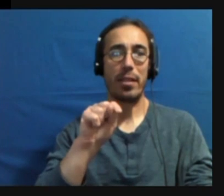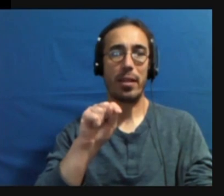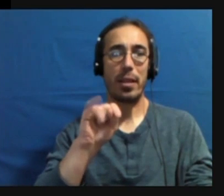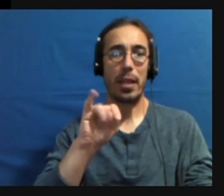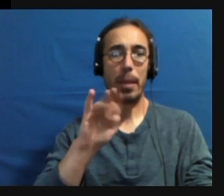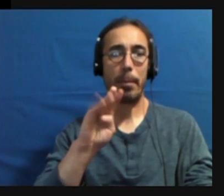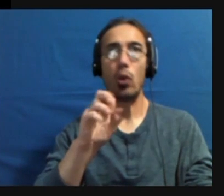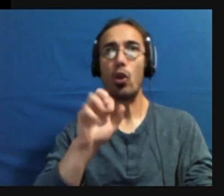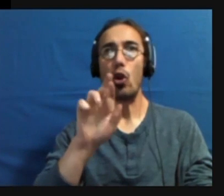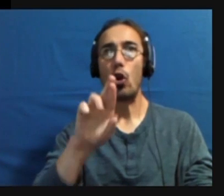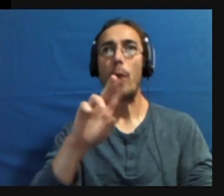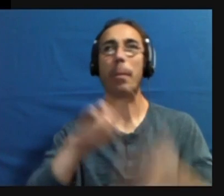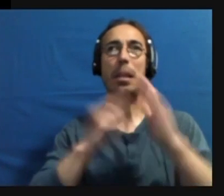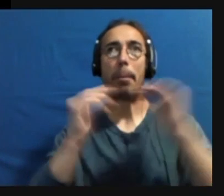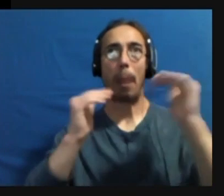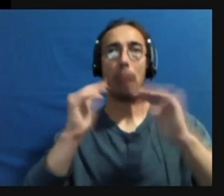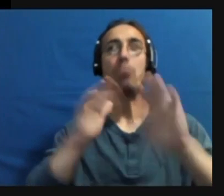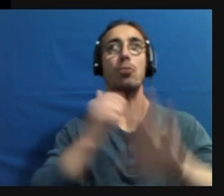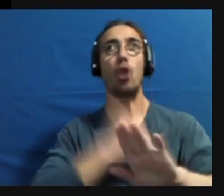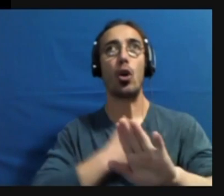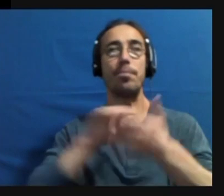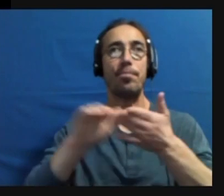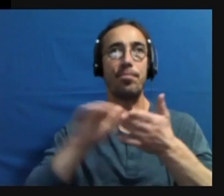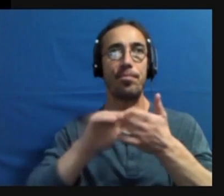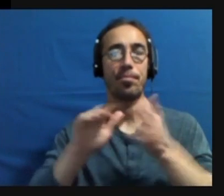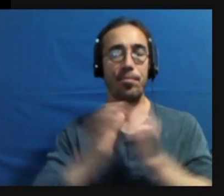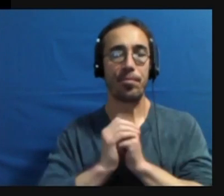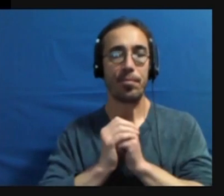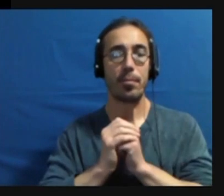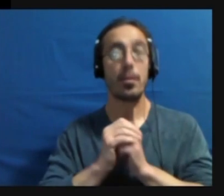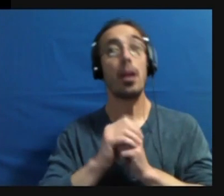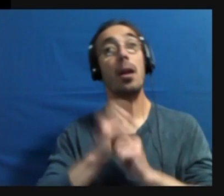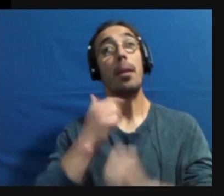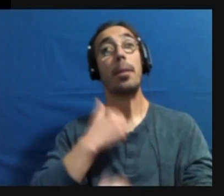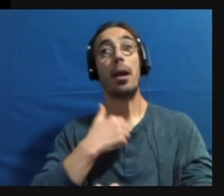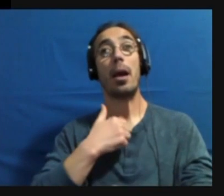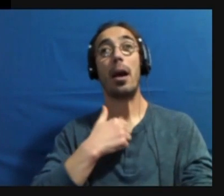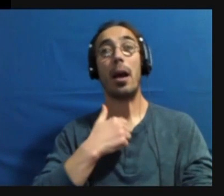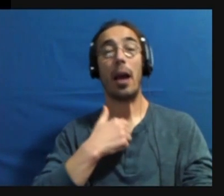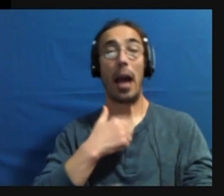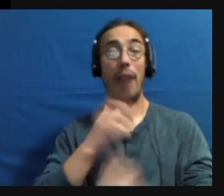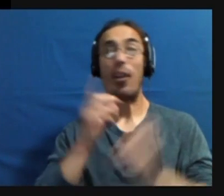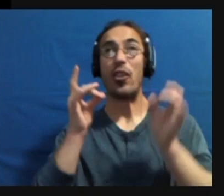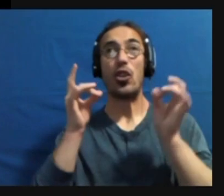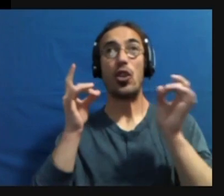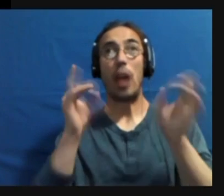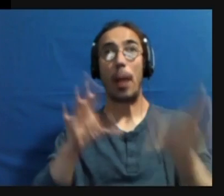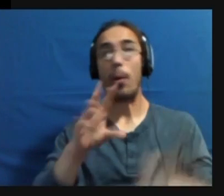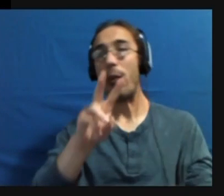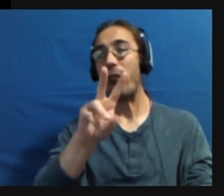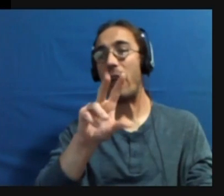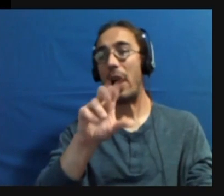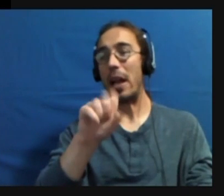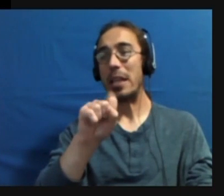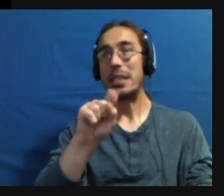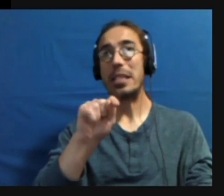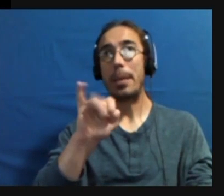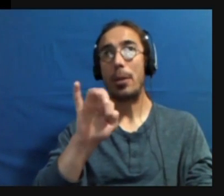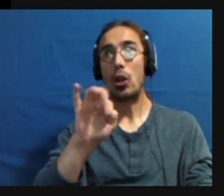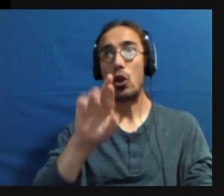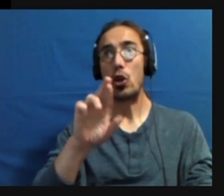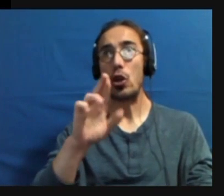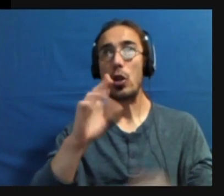That I have personally a really terrible vestibular system. I don't feel my body in space